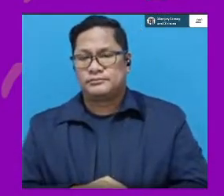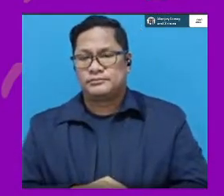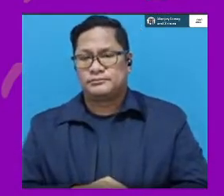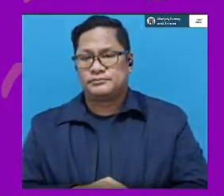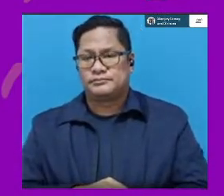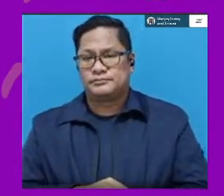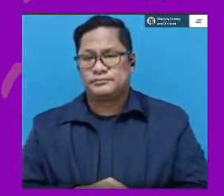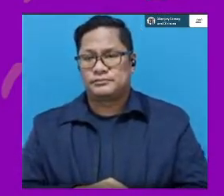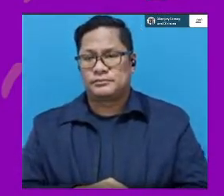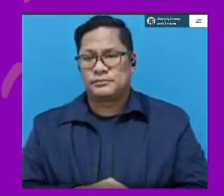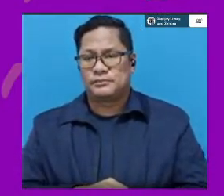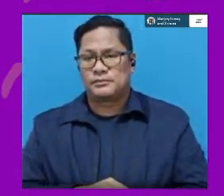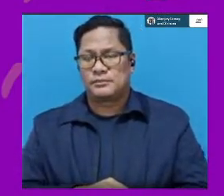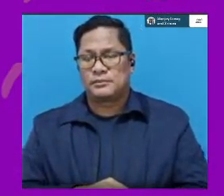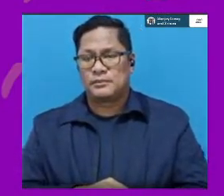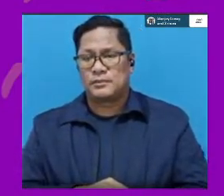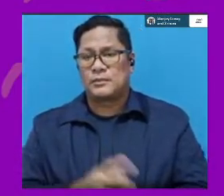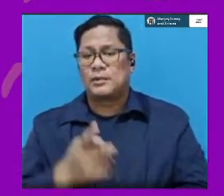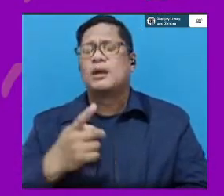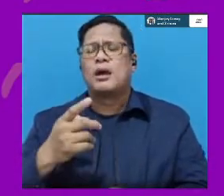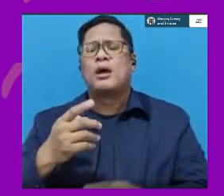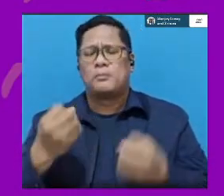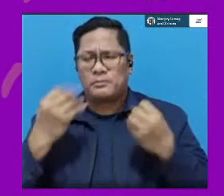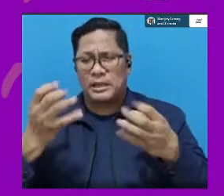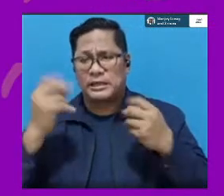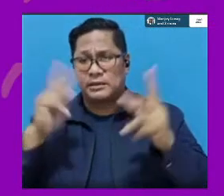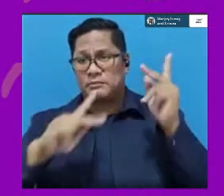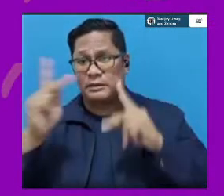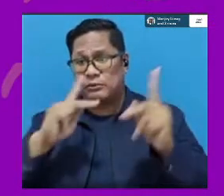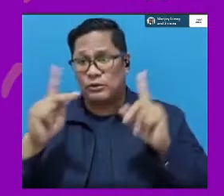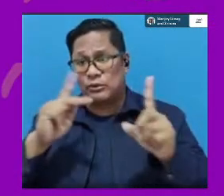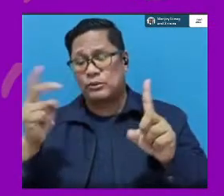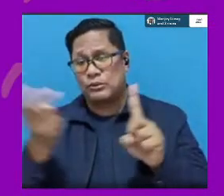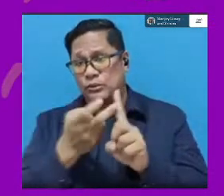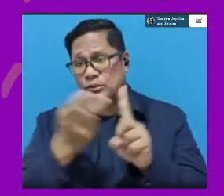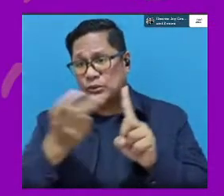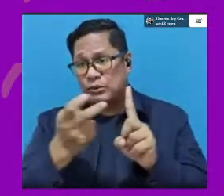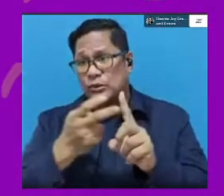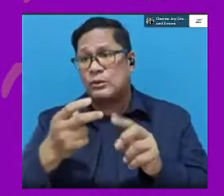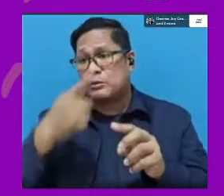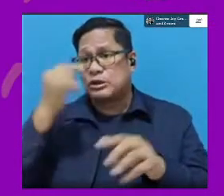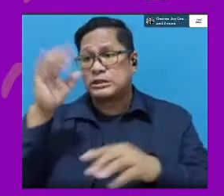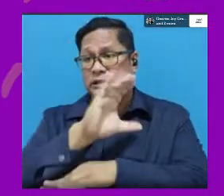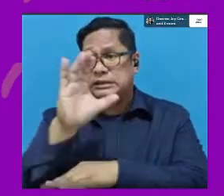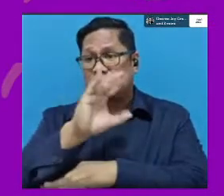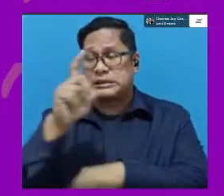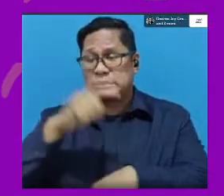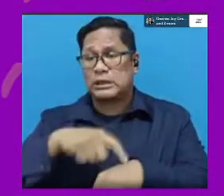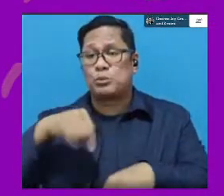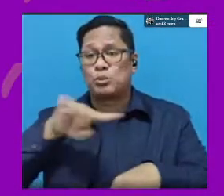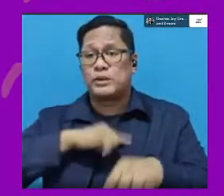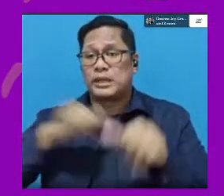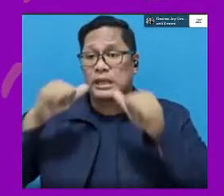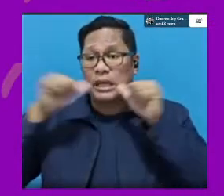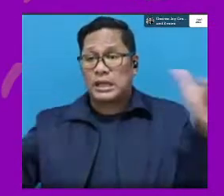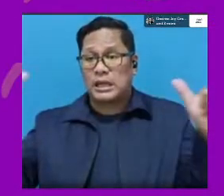which saddened most people because it was Christmas time, we declared